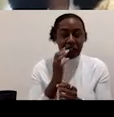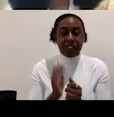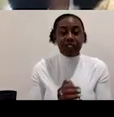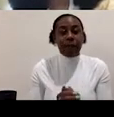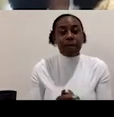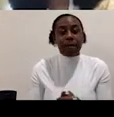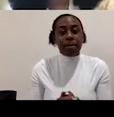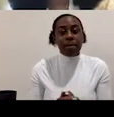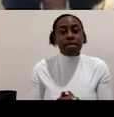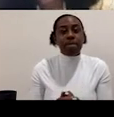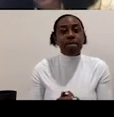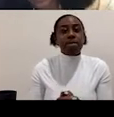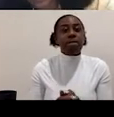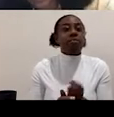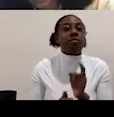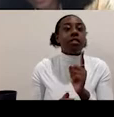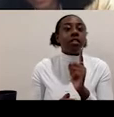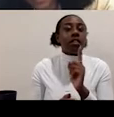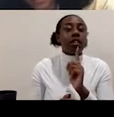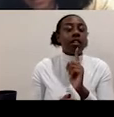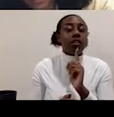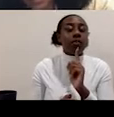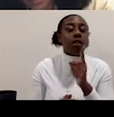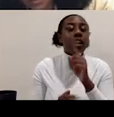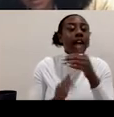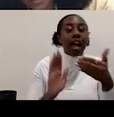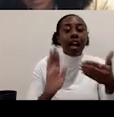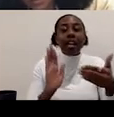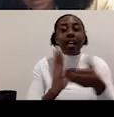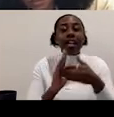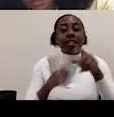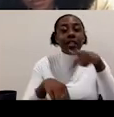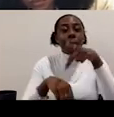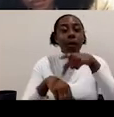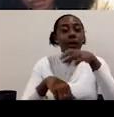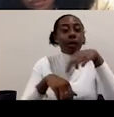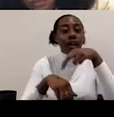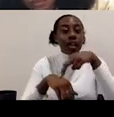was really issued against the Puerto Rican independence movement.